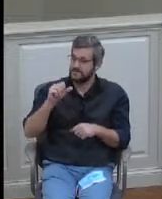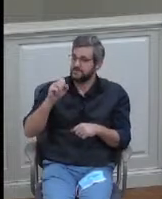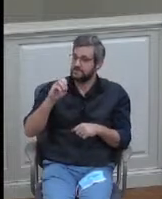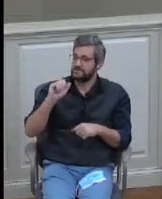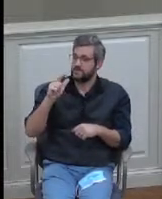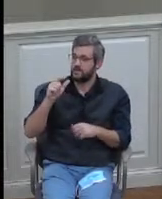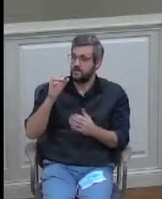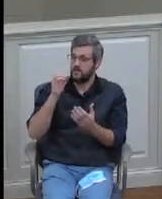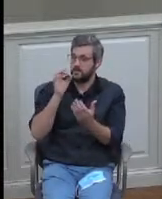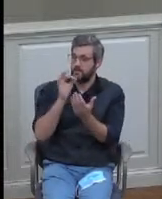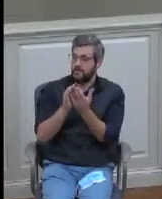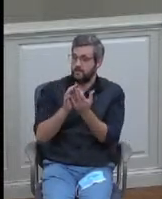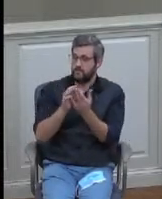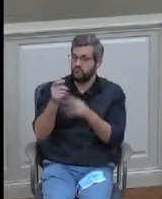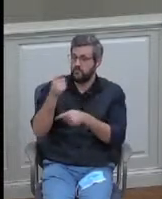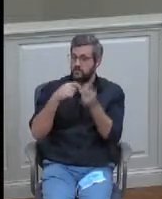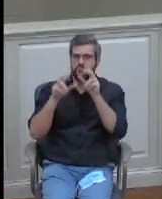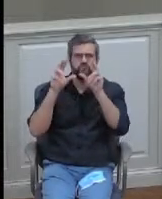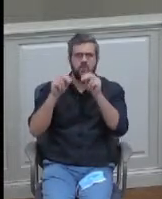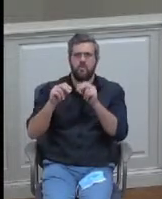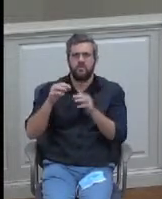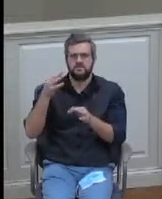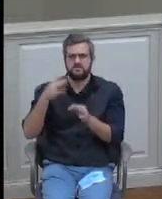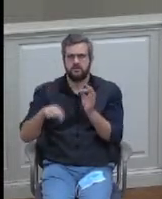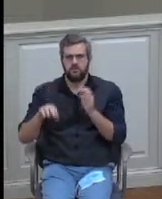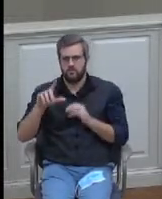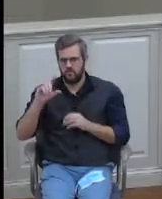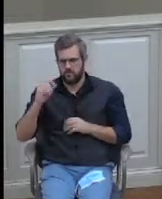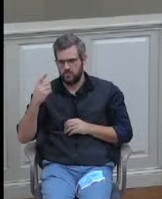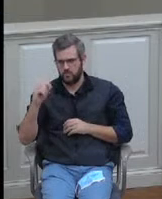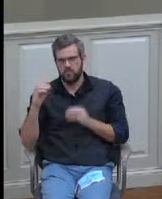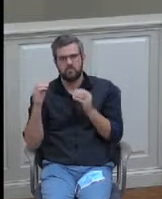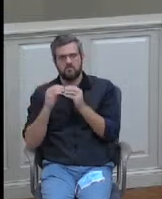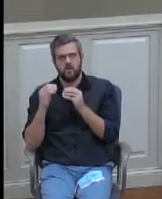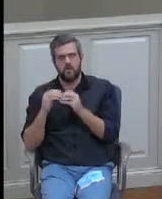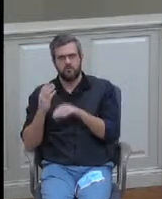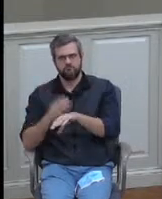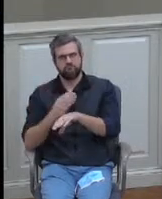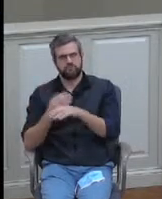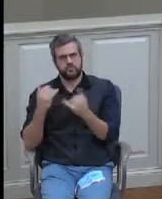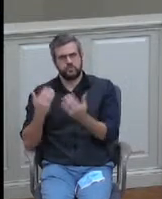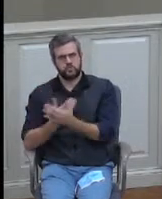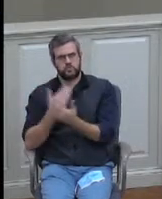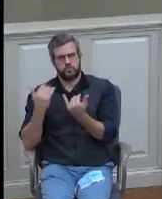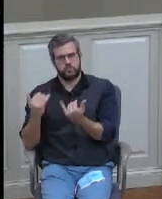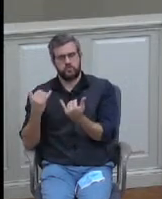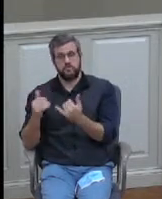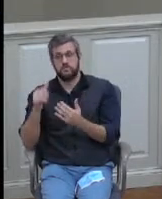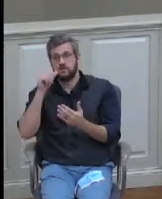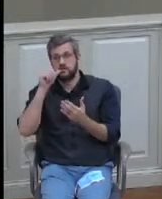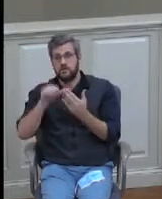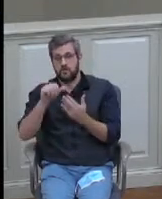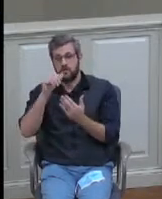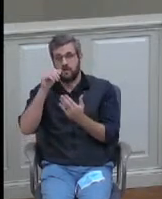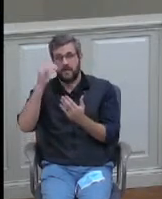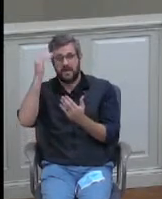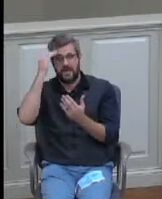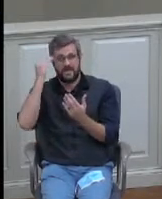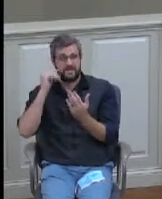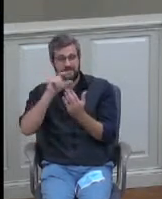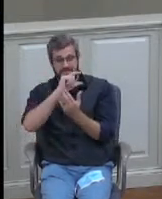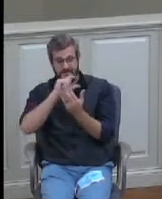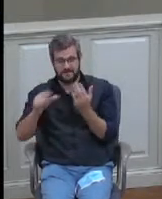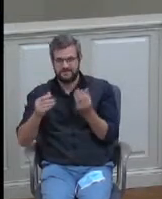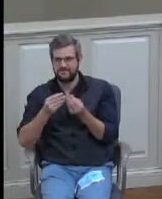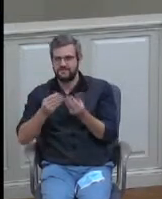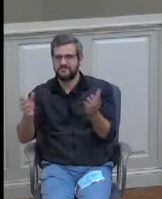just talking about modernizing a simple logo and then updating the letterhead to be consistent across all departments.